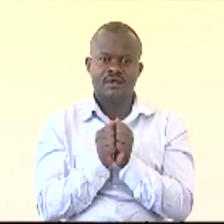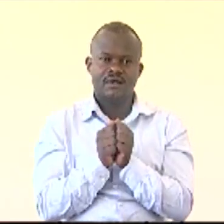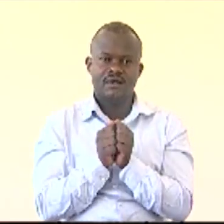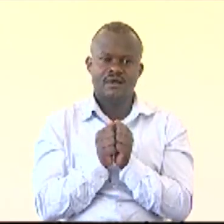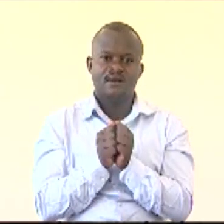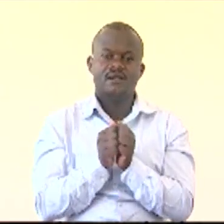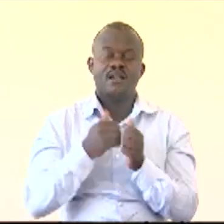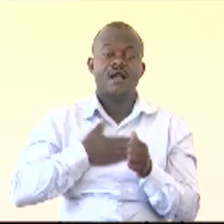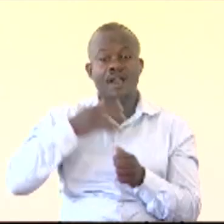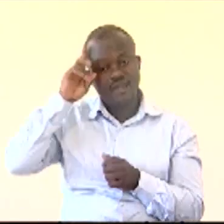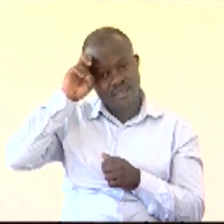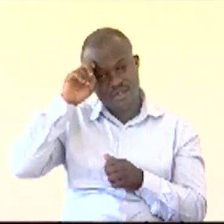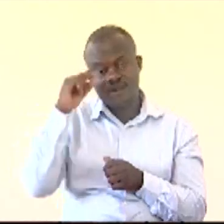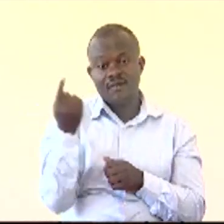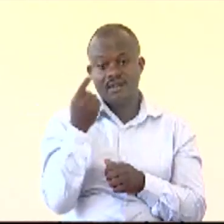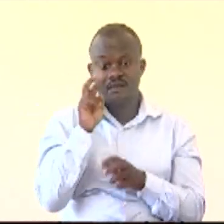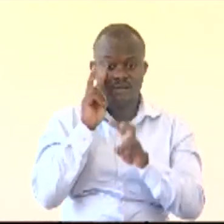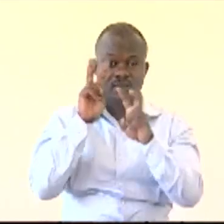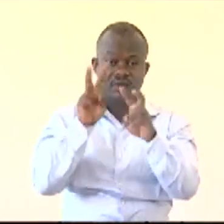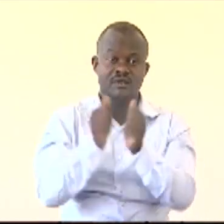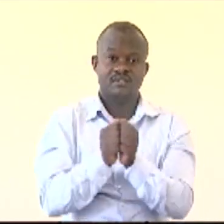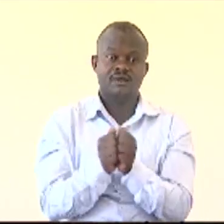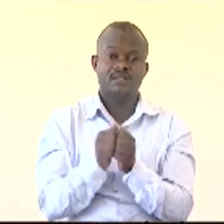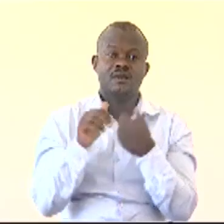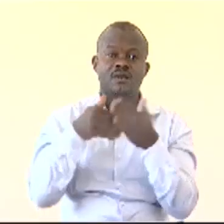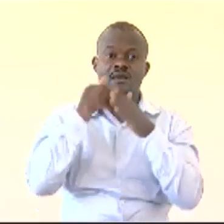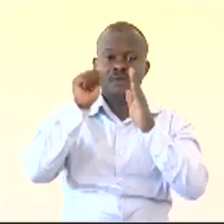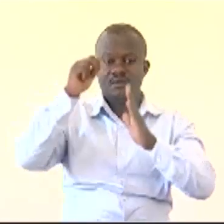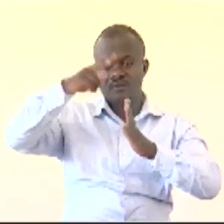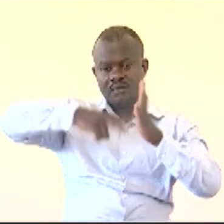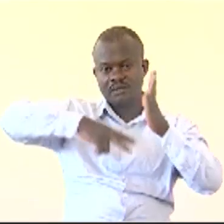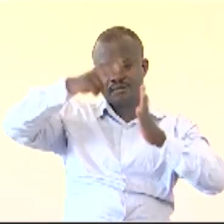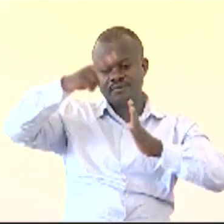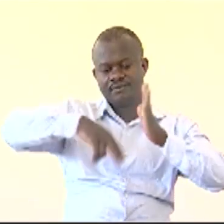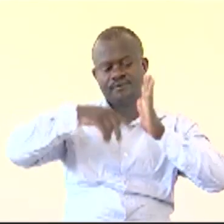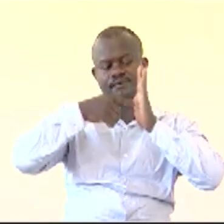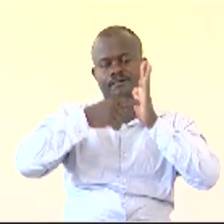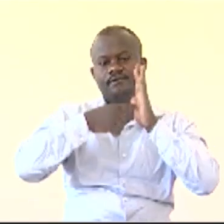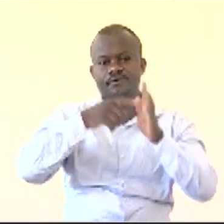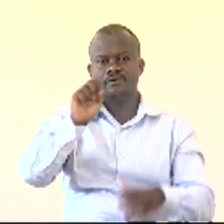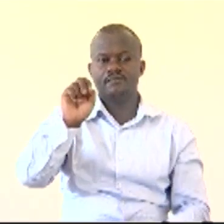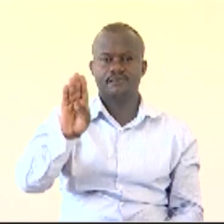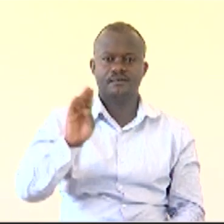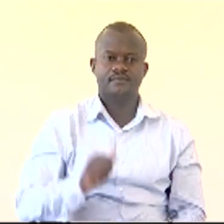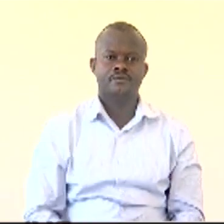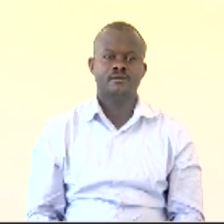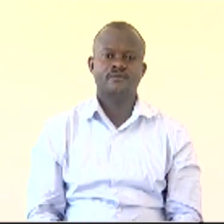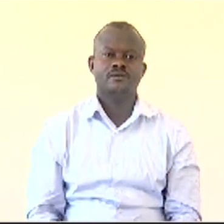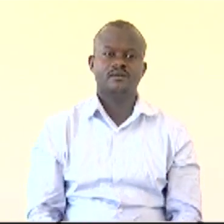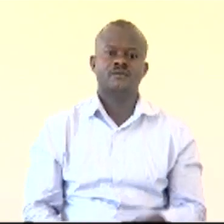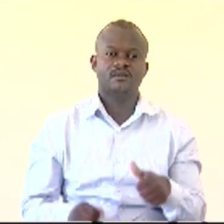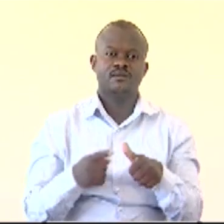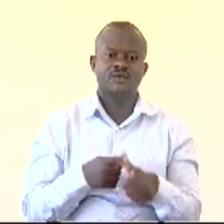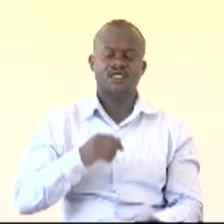I think once you see them, you are able to go through these signs and symptoms of tuberculosis. One is what you